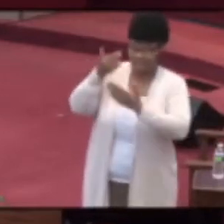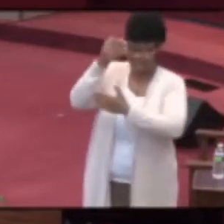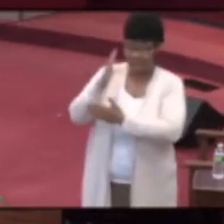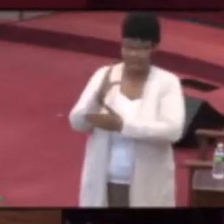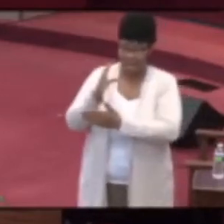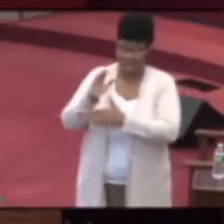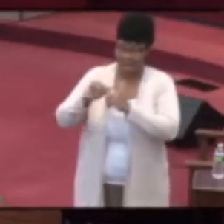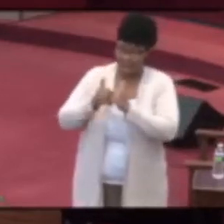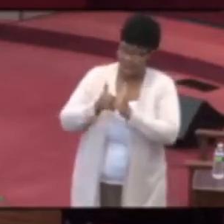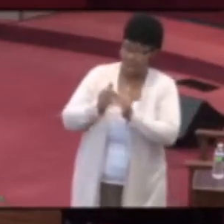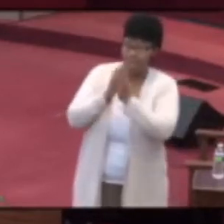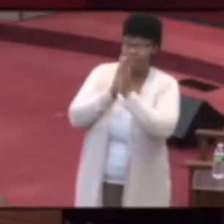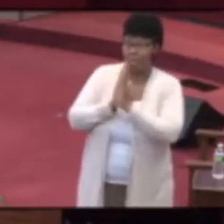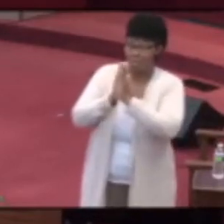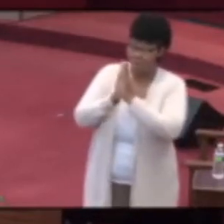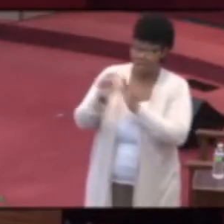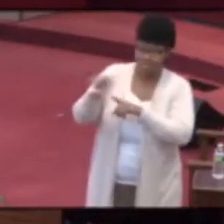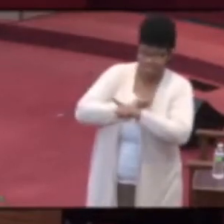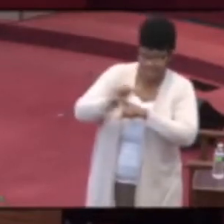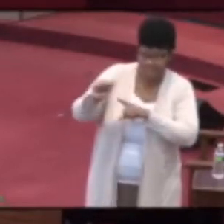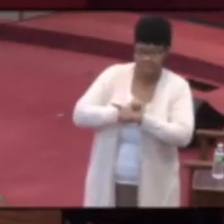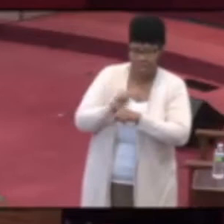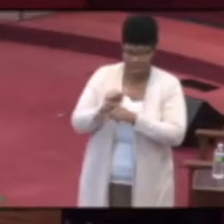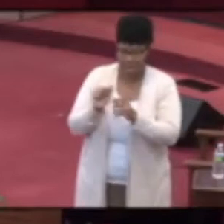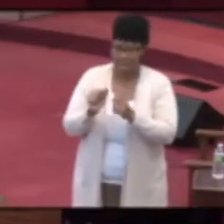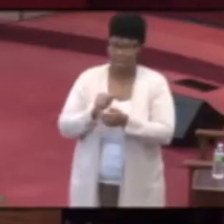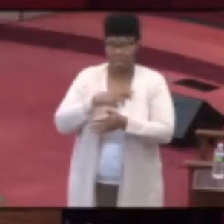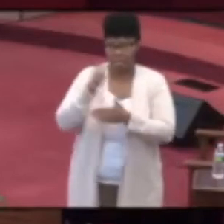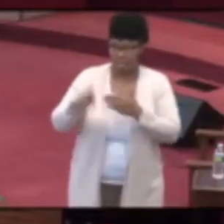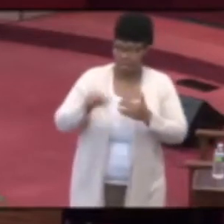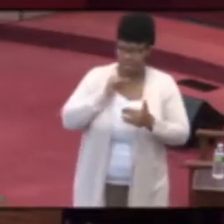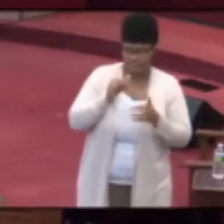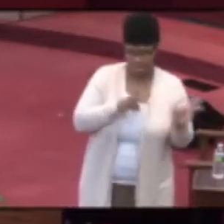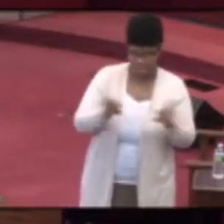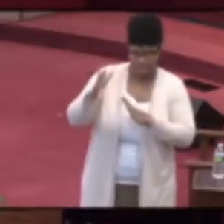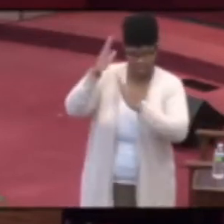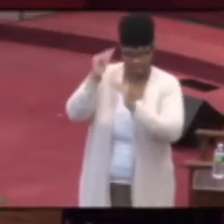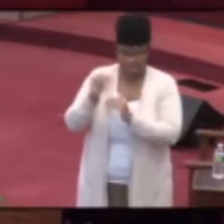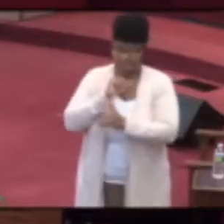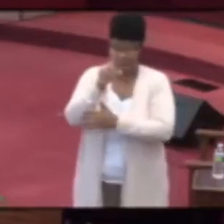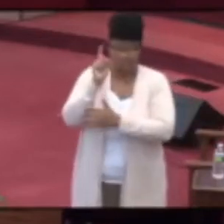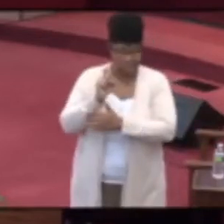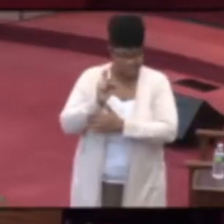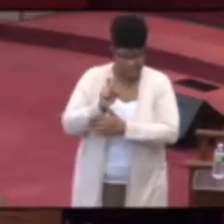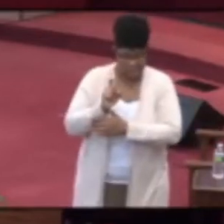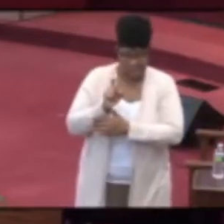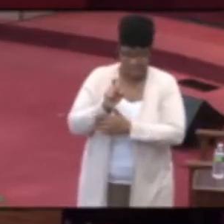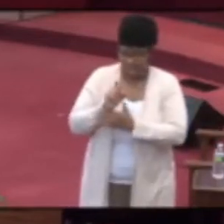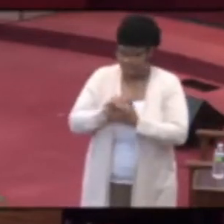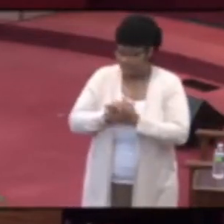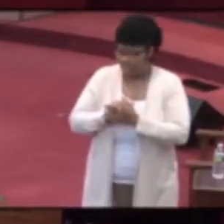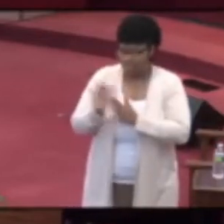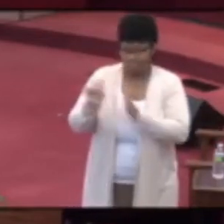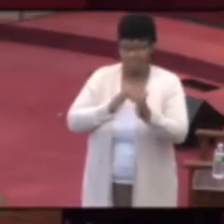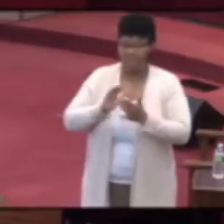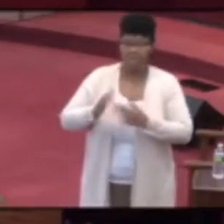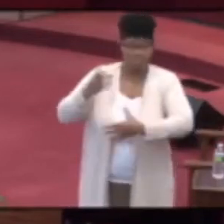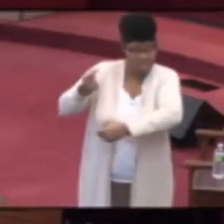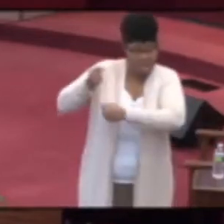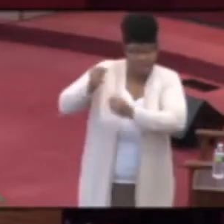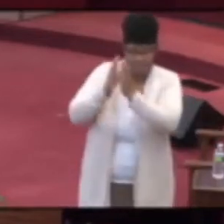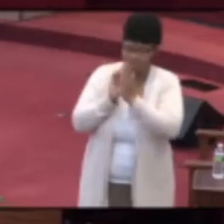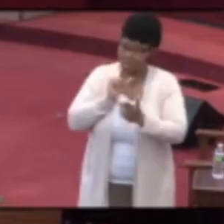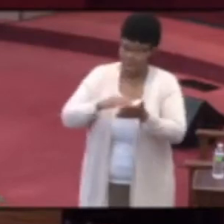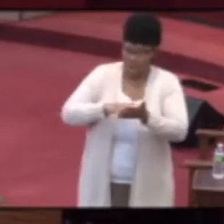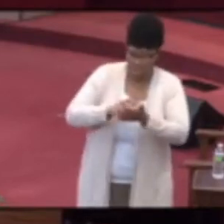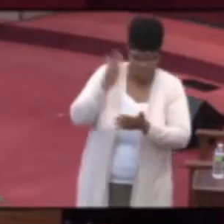the exercise of its discipline, and then it doesn't work out like you thought. You don't weaken your confidence in prayer, because along with